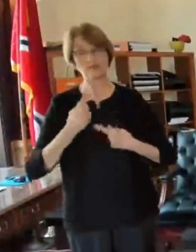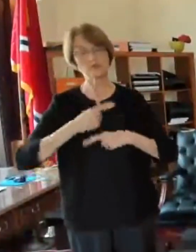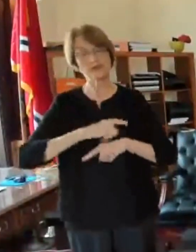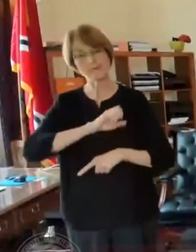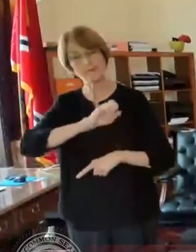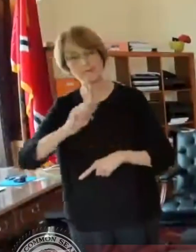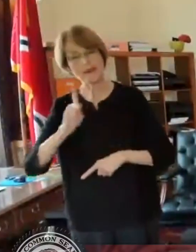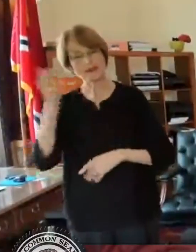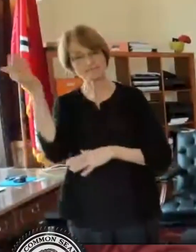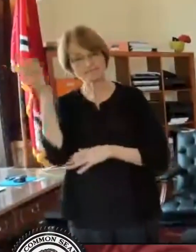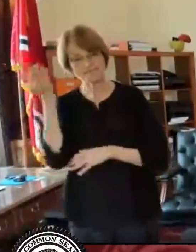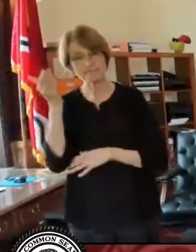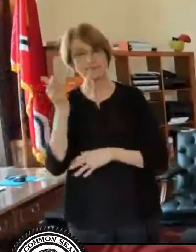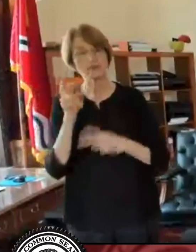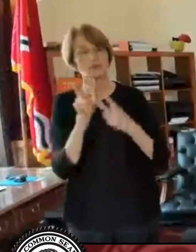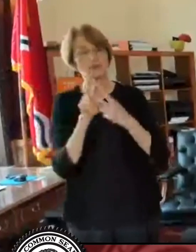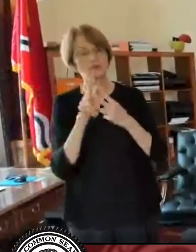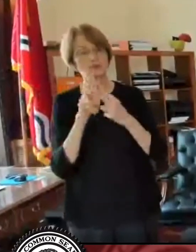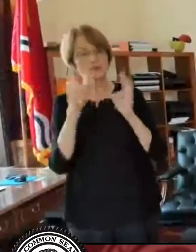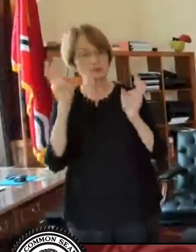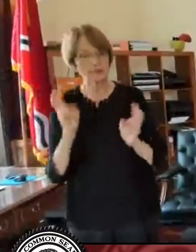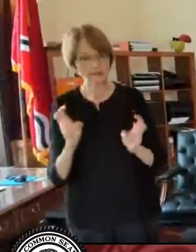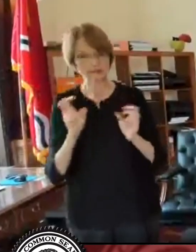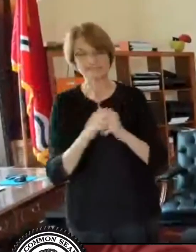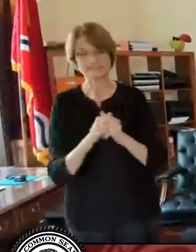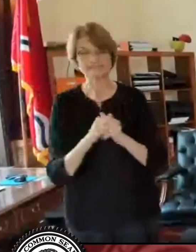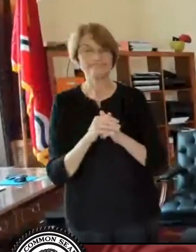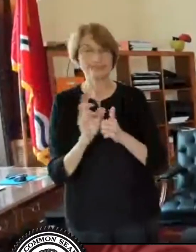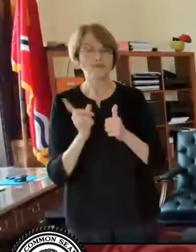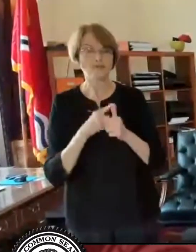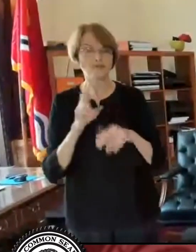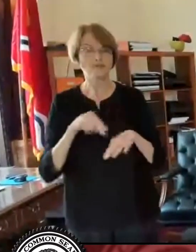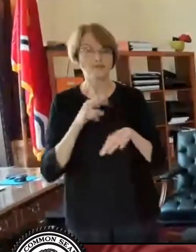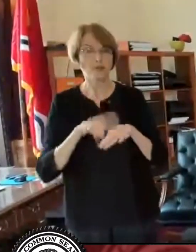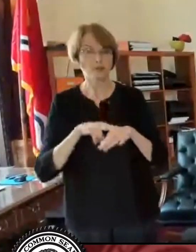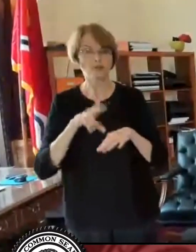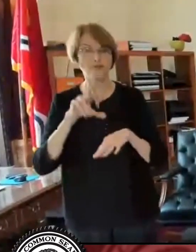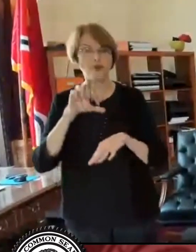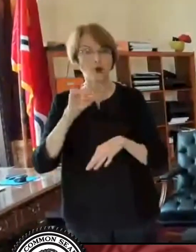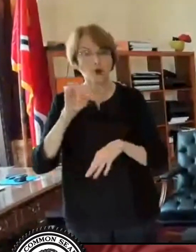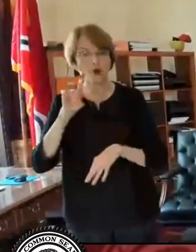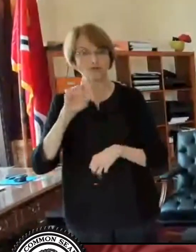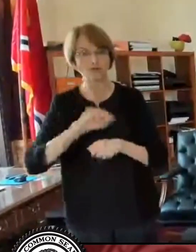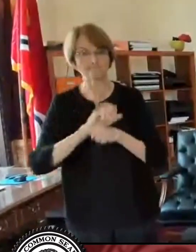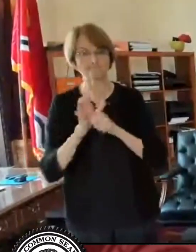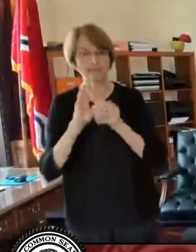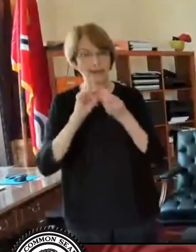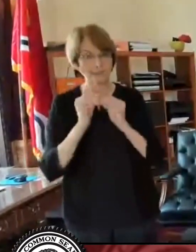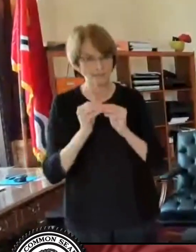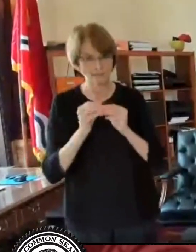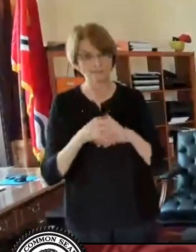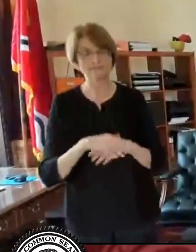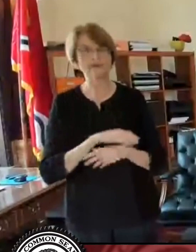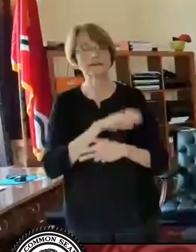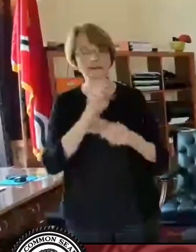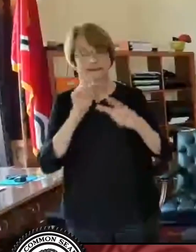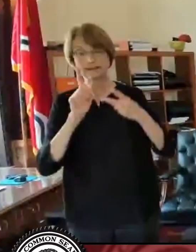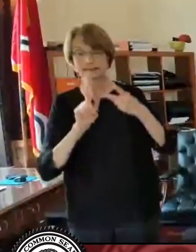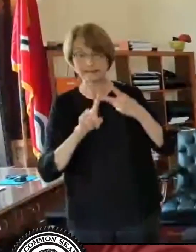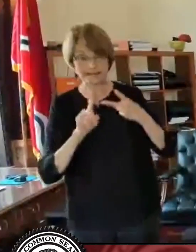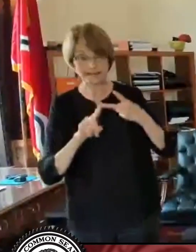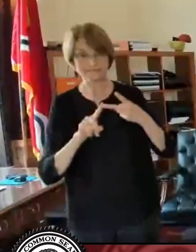about a couple of things. One, we're going to talk about, of course, the COVID numbers. And the second thing we're going to talk about